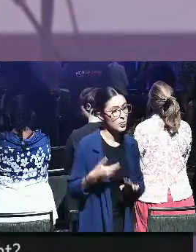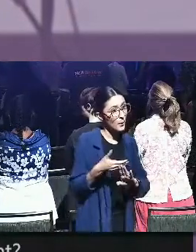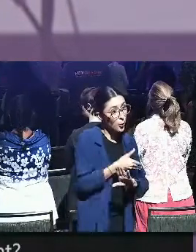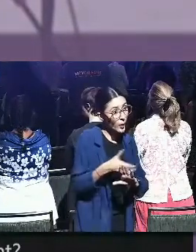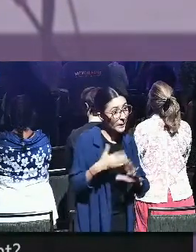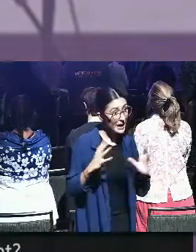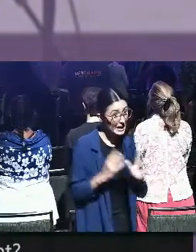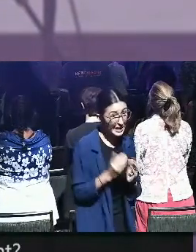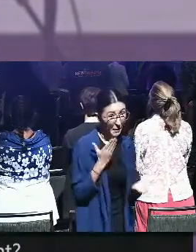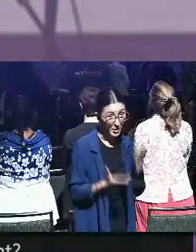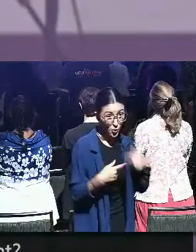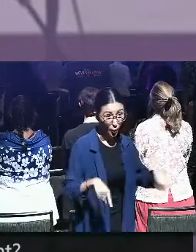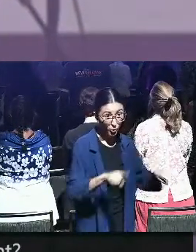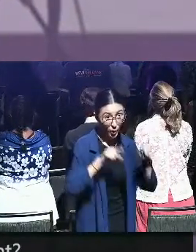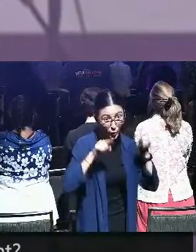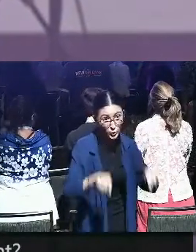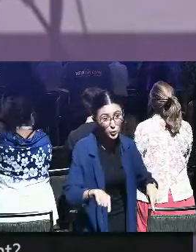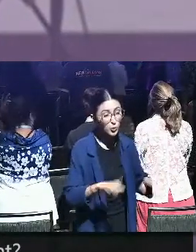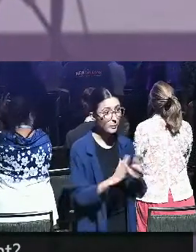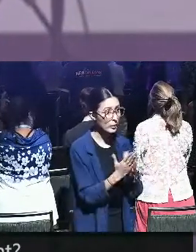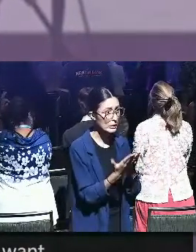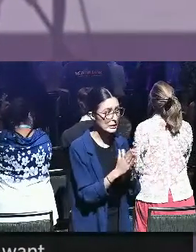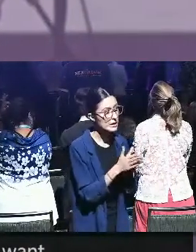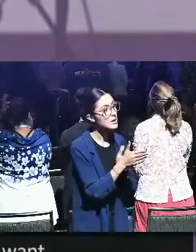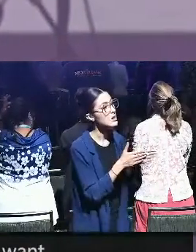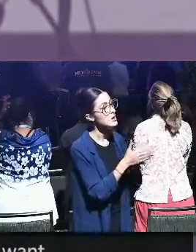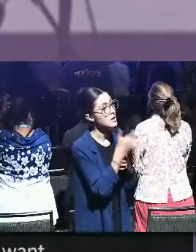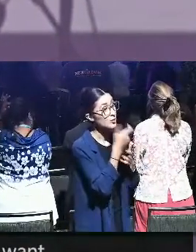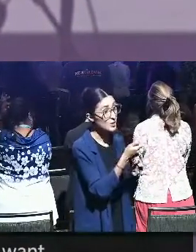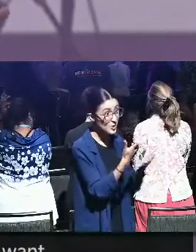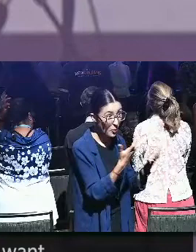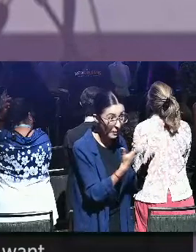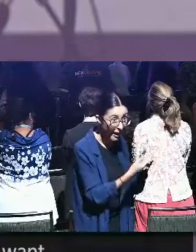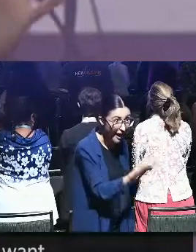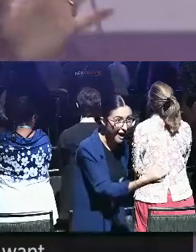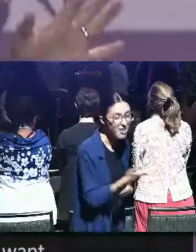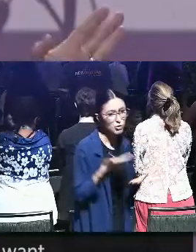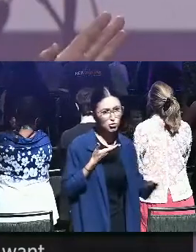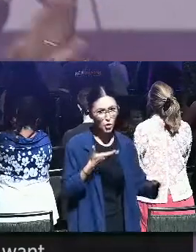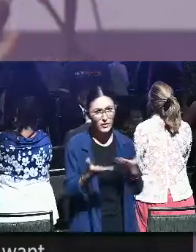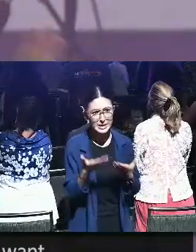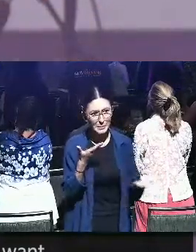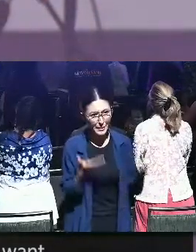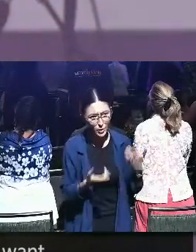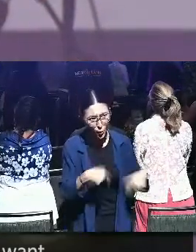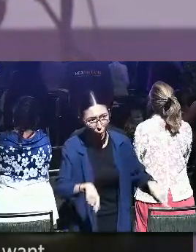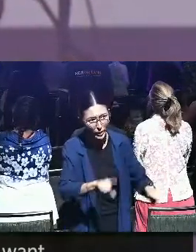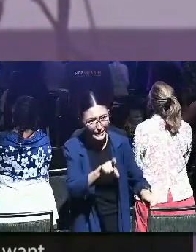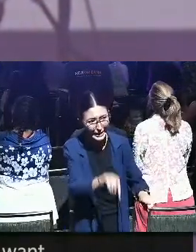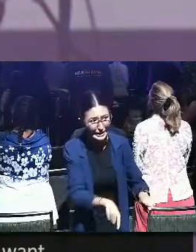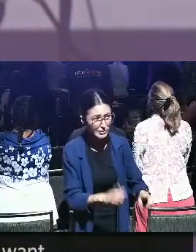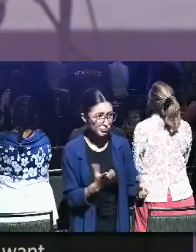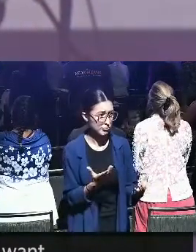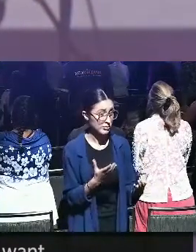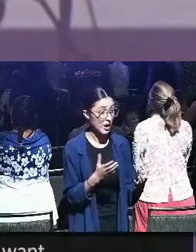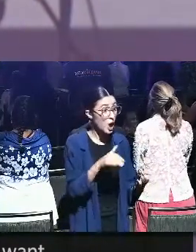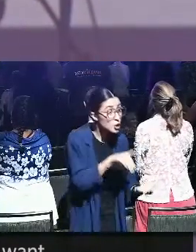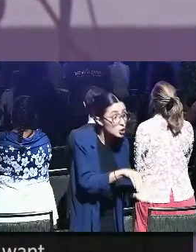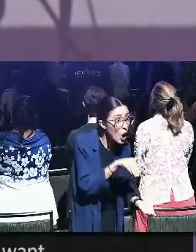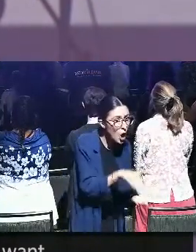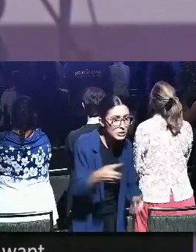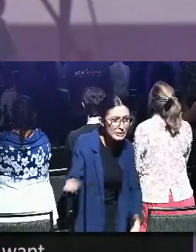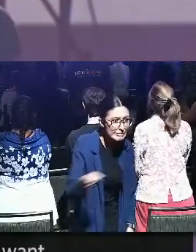to, the books you might wanna buy, the services you might need, a doctor just in case. He